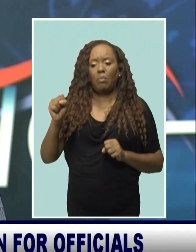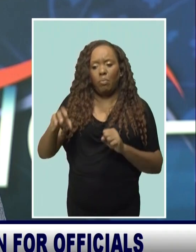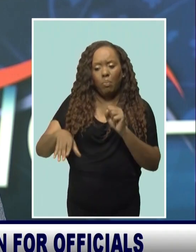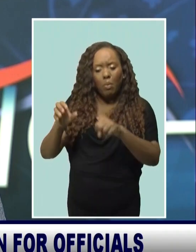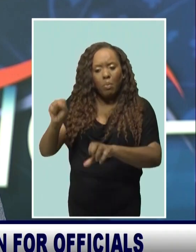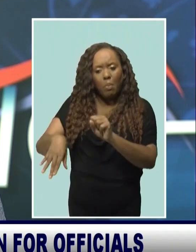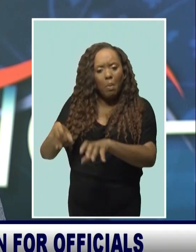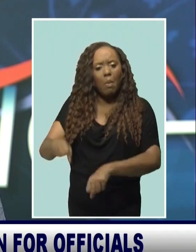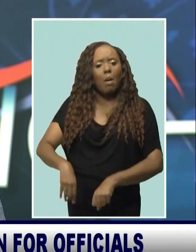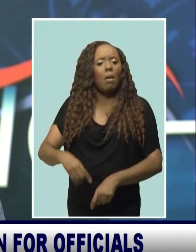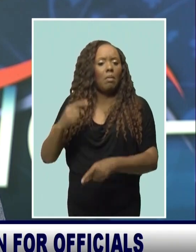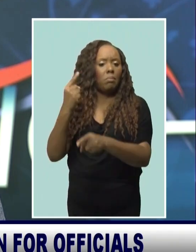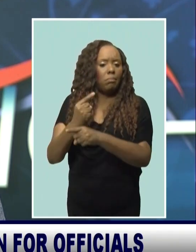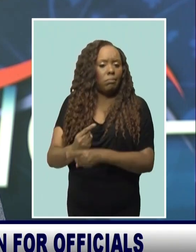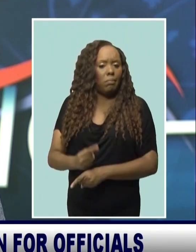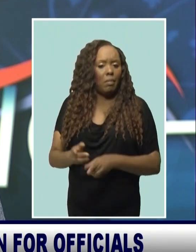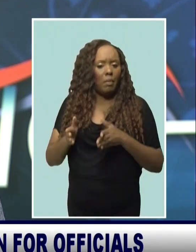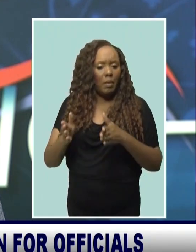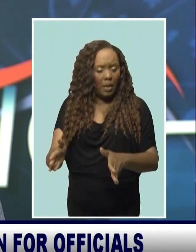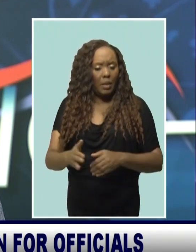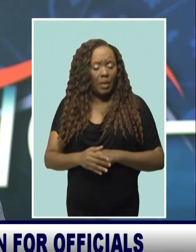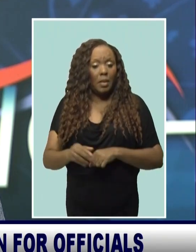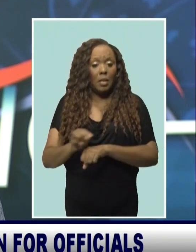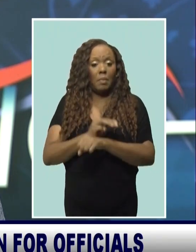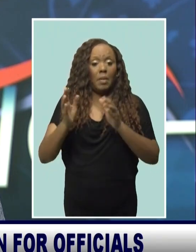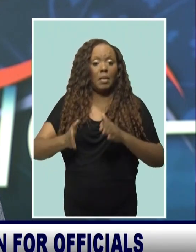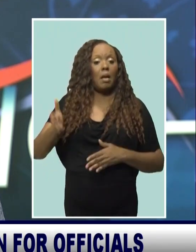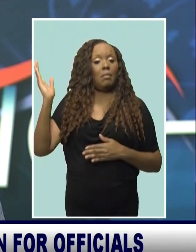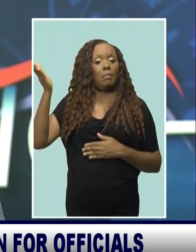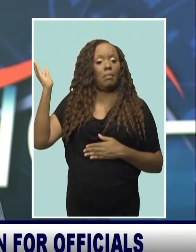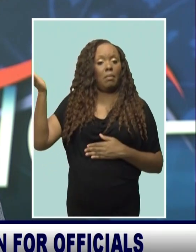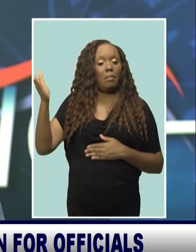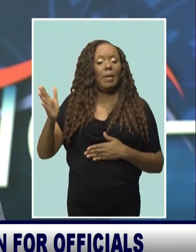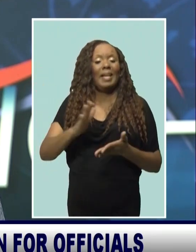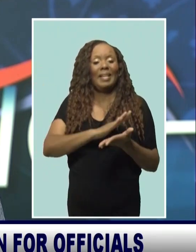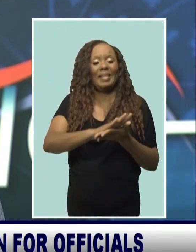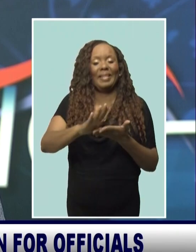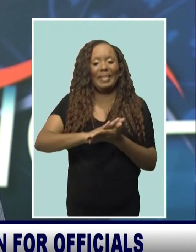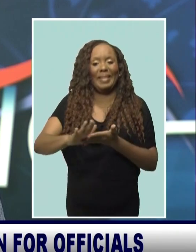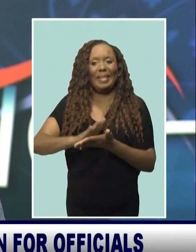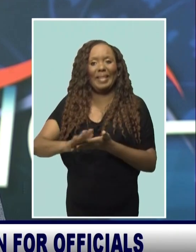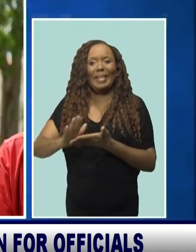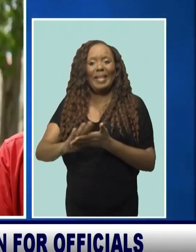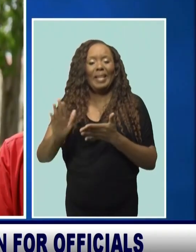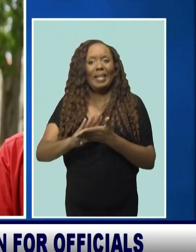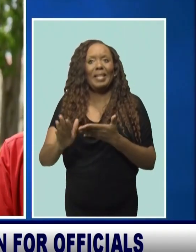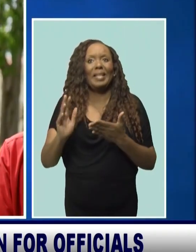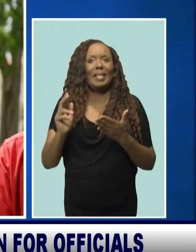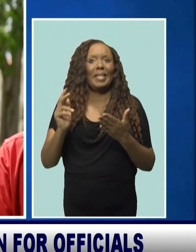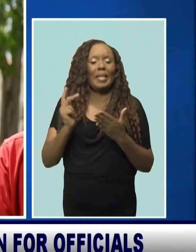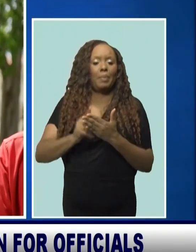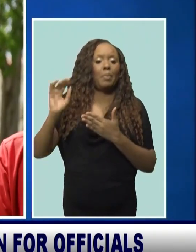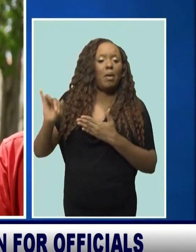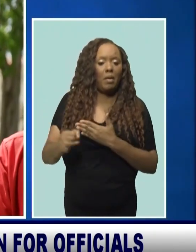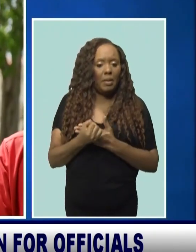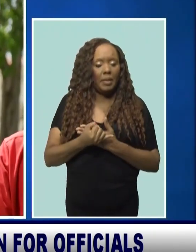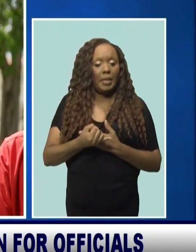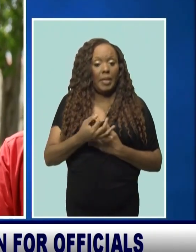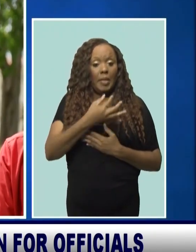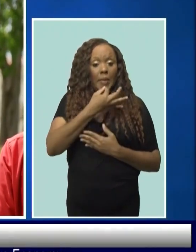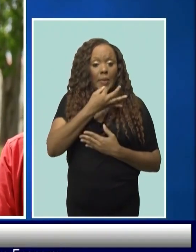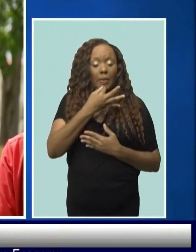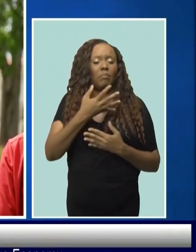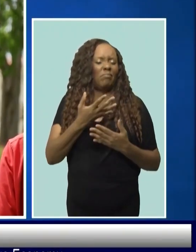the ministry's Clean and Green initiative of a park at Kendallwood's St. John. I am saying to Barbadians, we have to